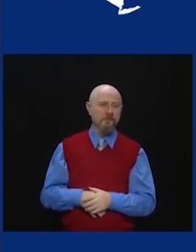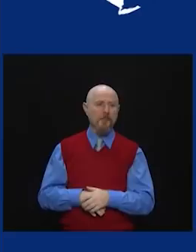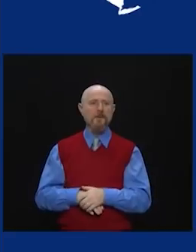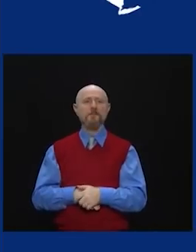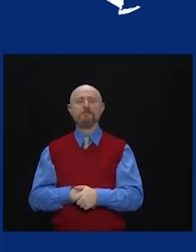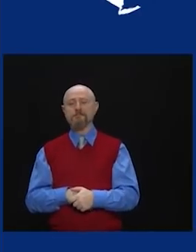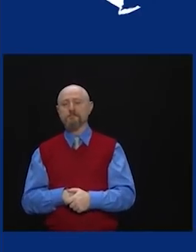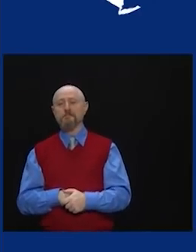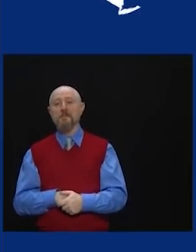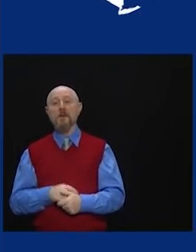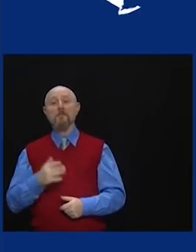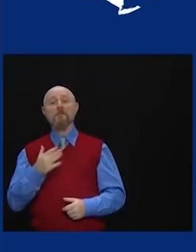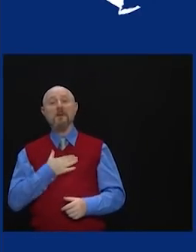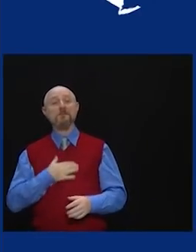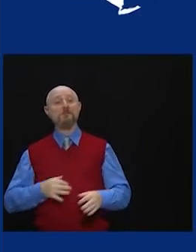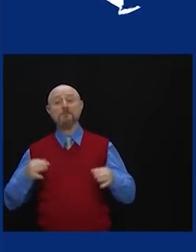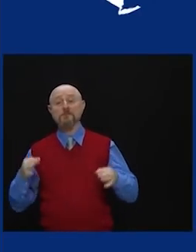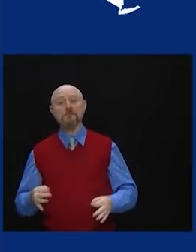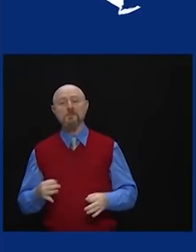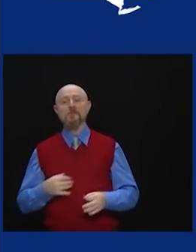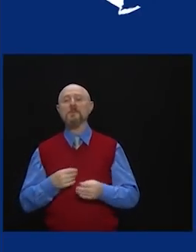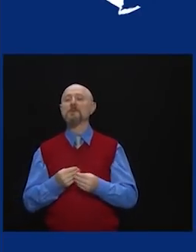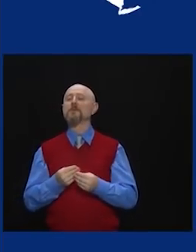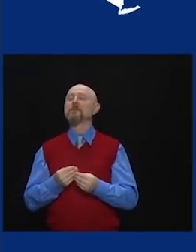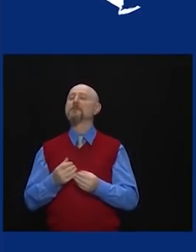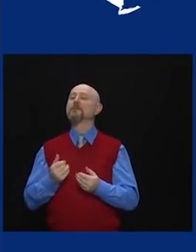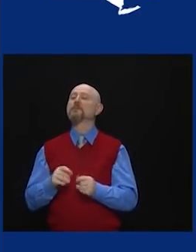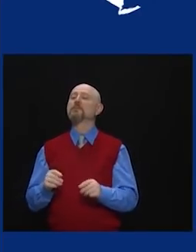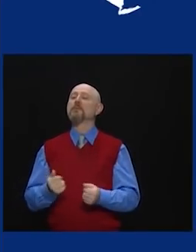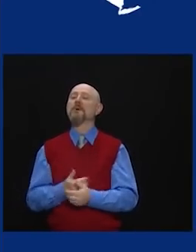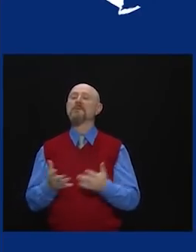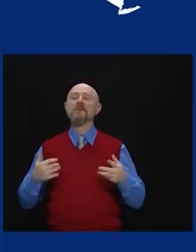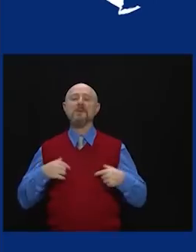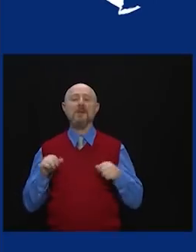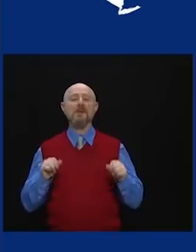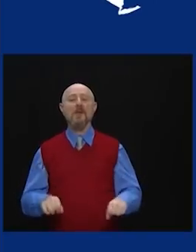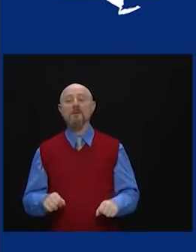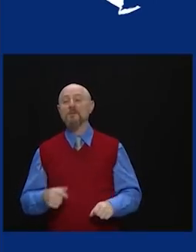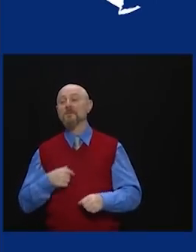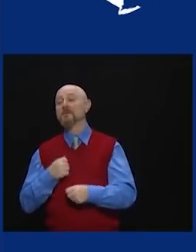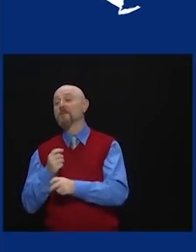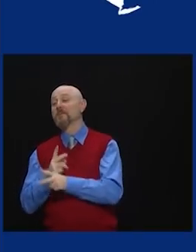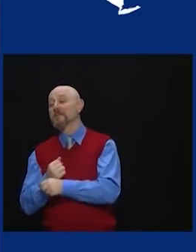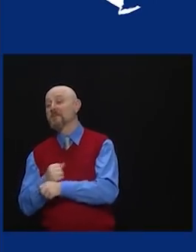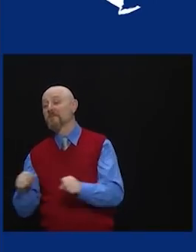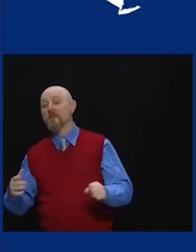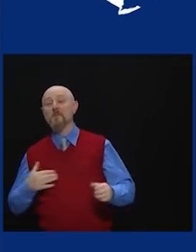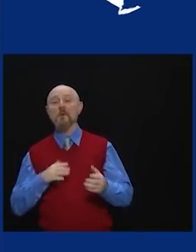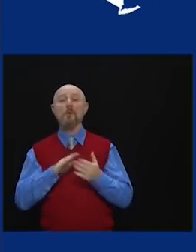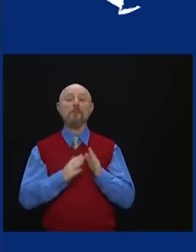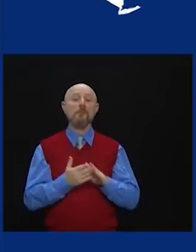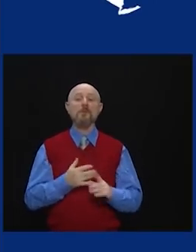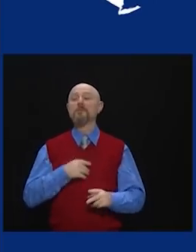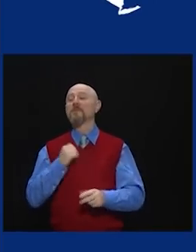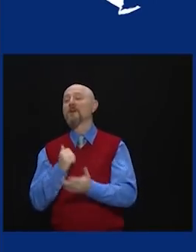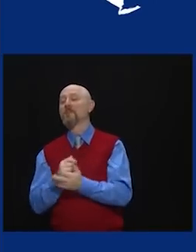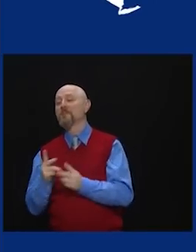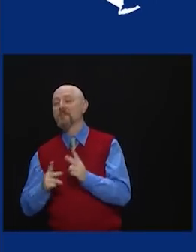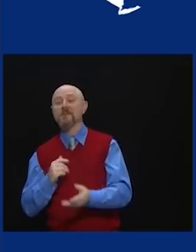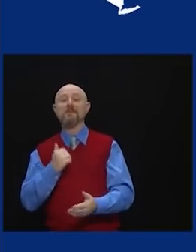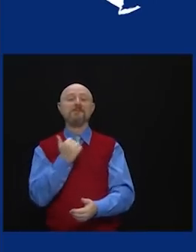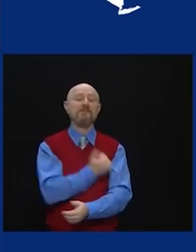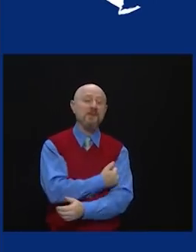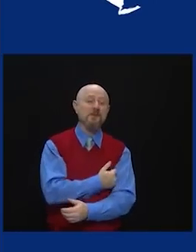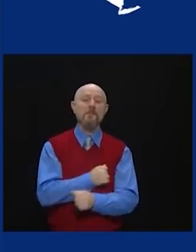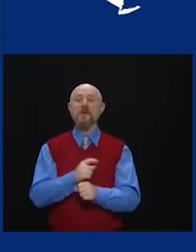all that I can to make sure that my community is safe. That means helping to get people vaccinated. It means making sure that people know to wear masks